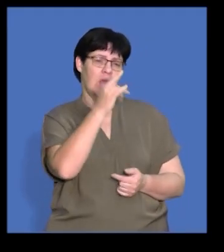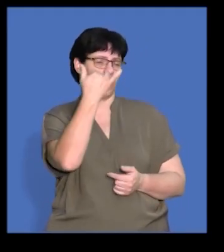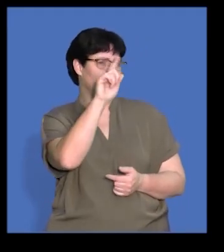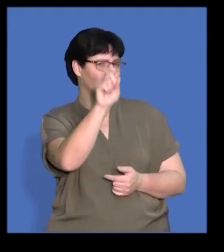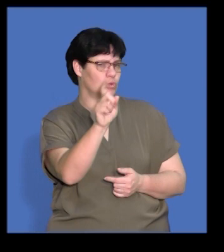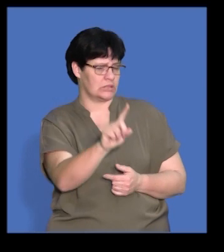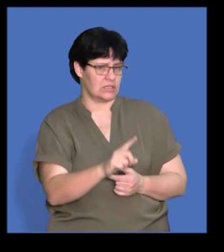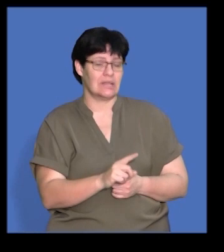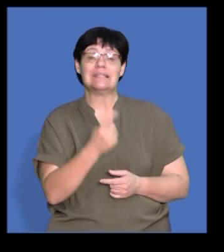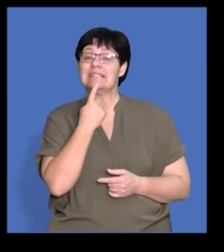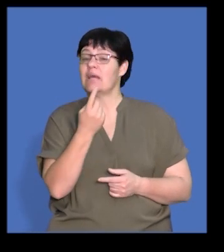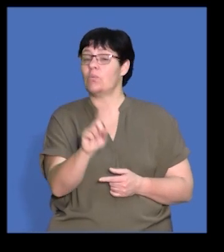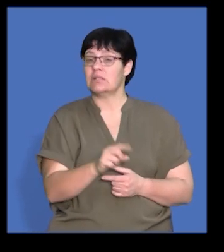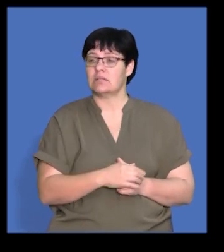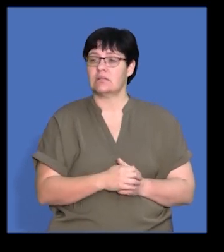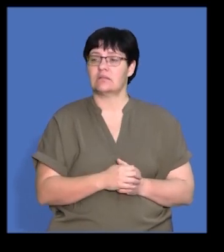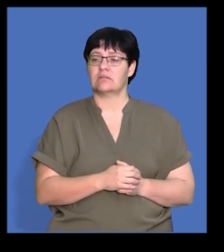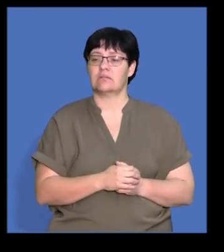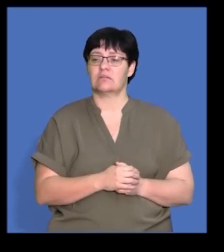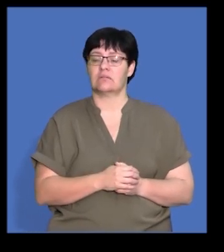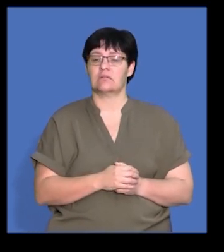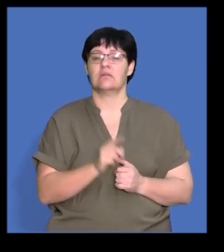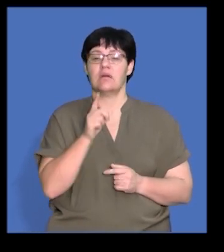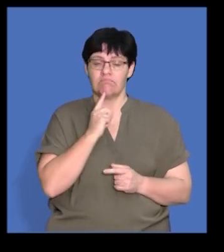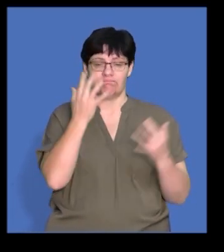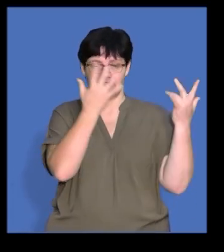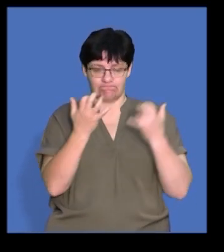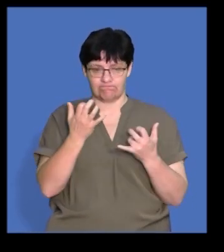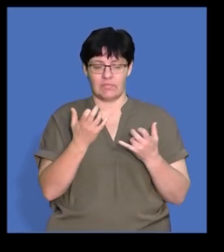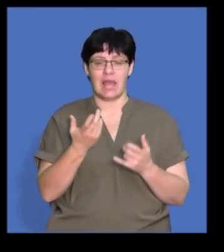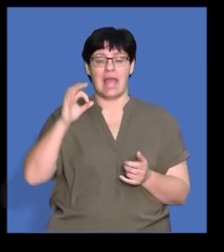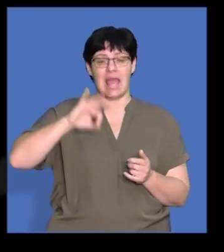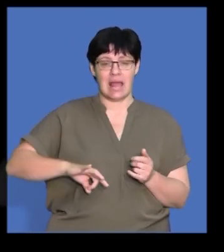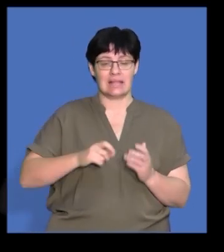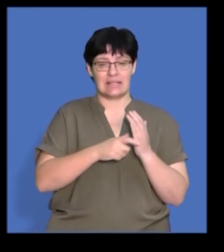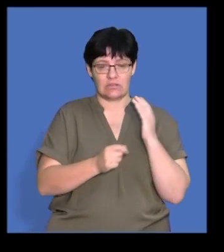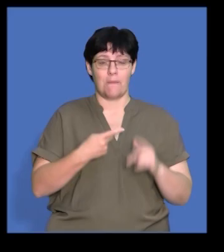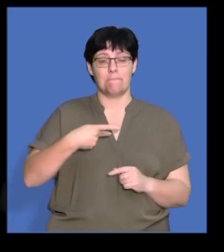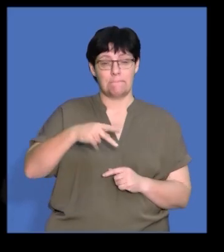The question actually said, hence calculate the amount of income tax he has